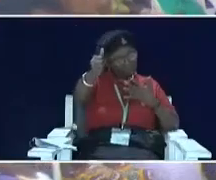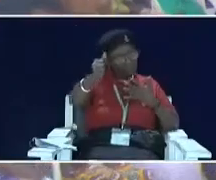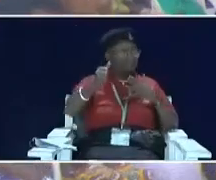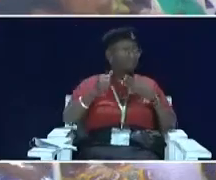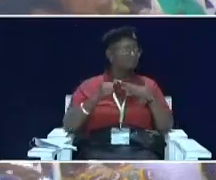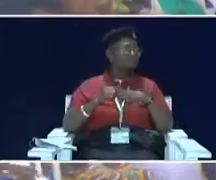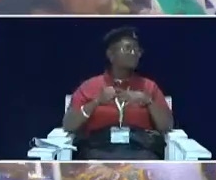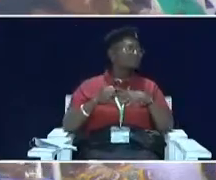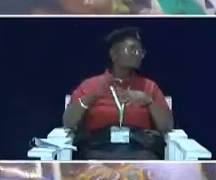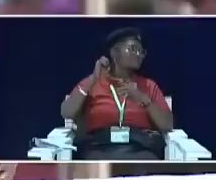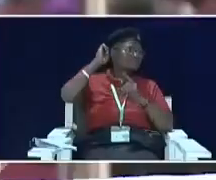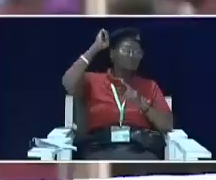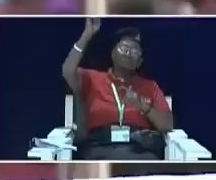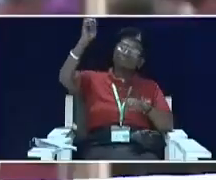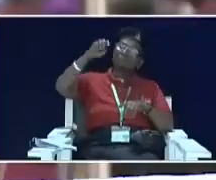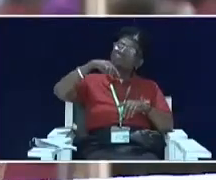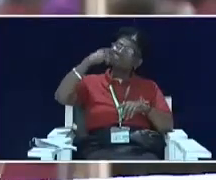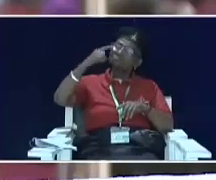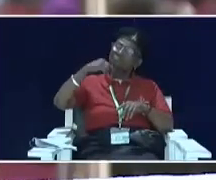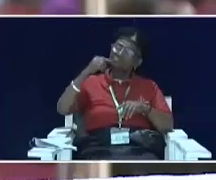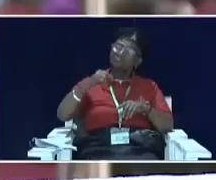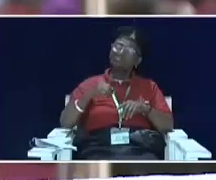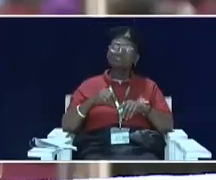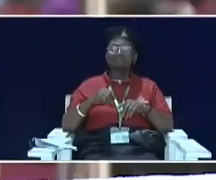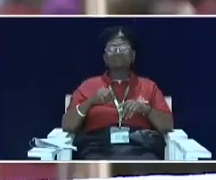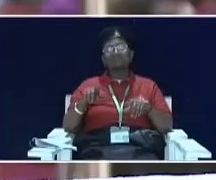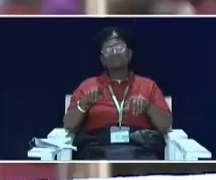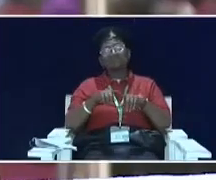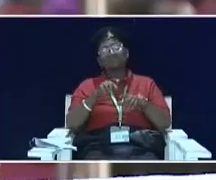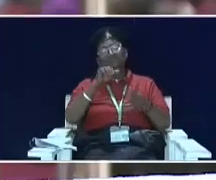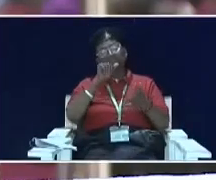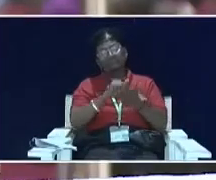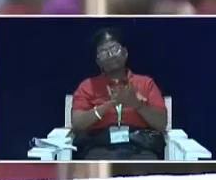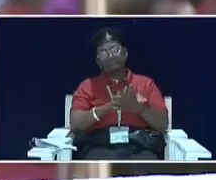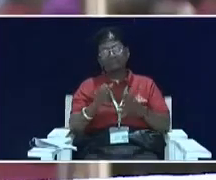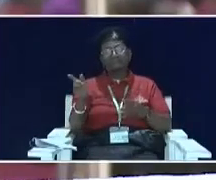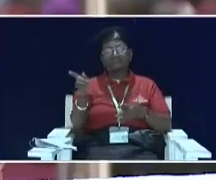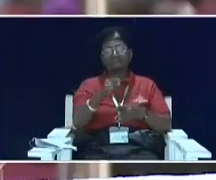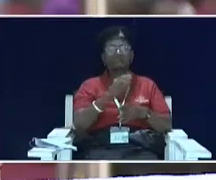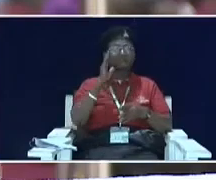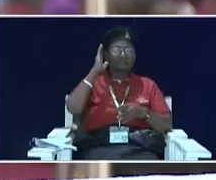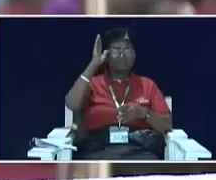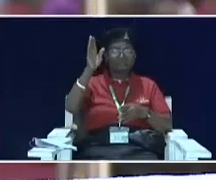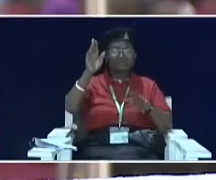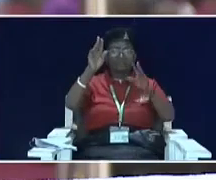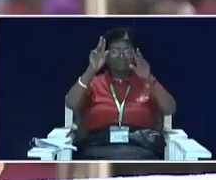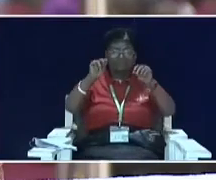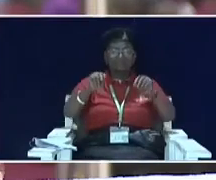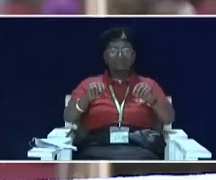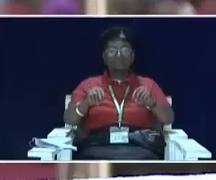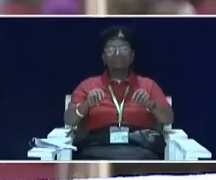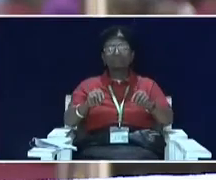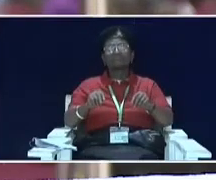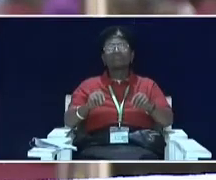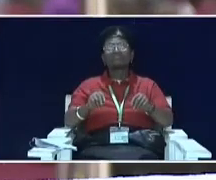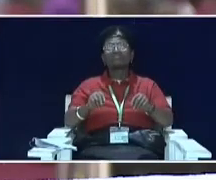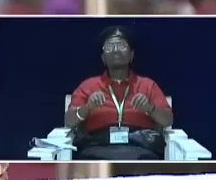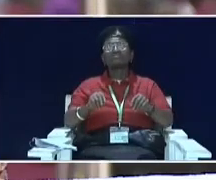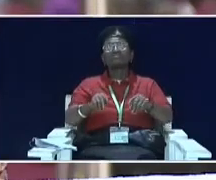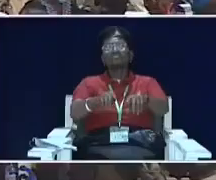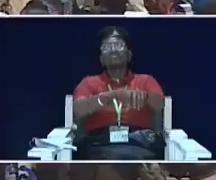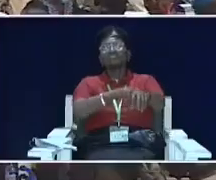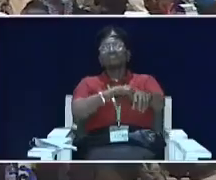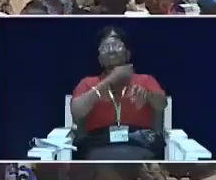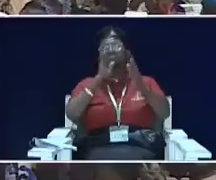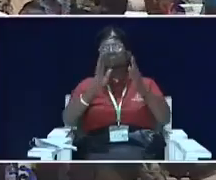He said, so that you will no longer suffer divine